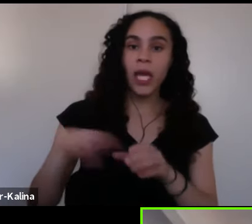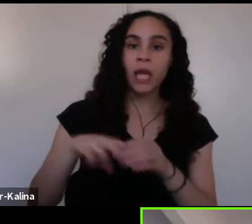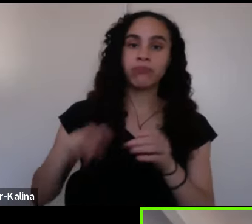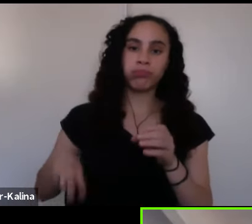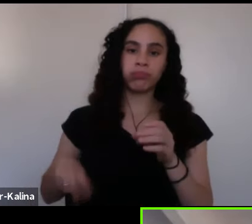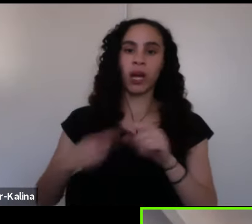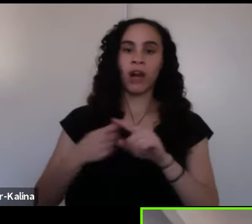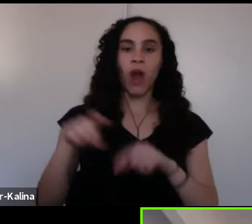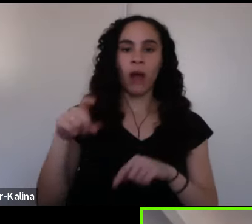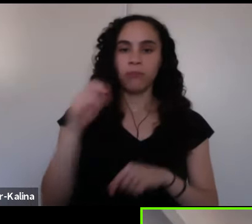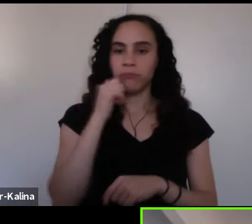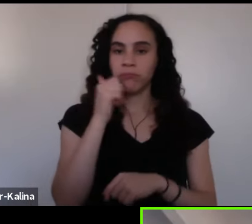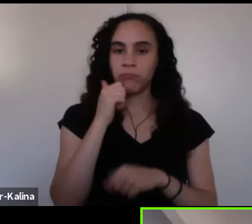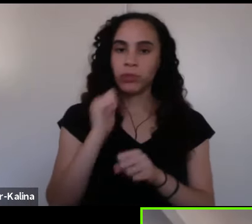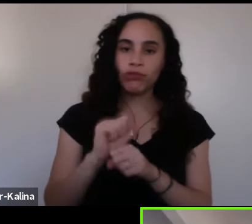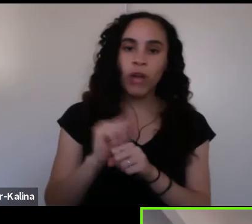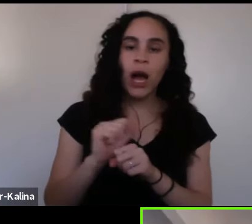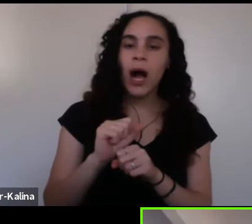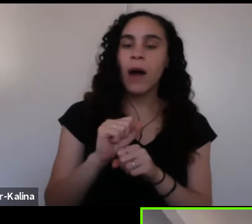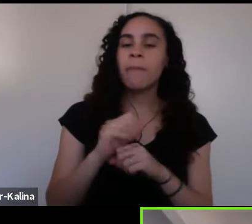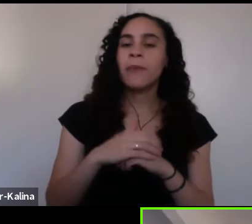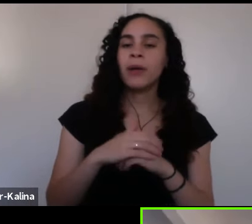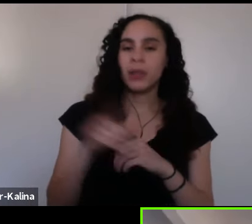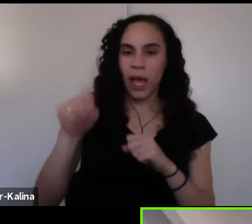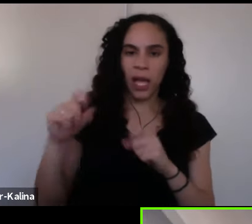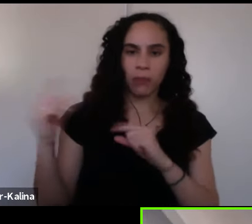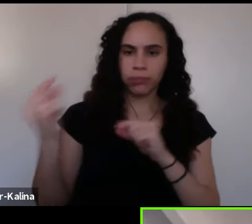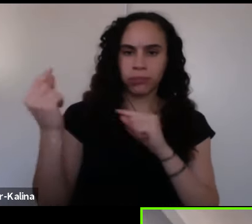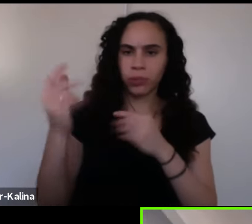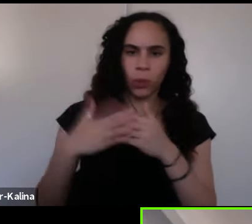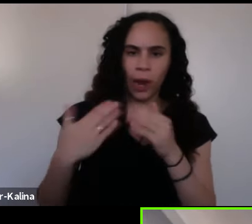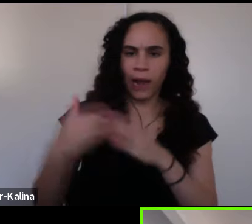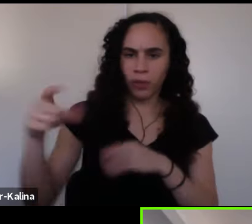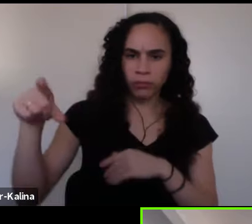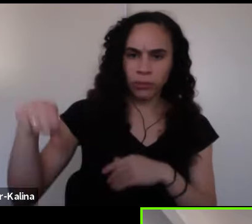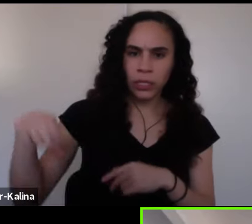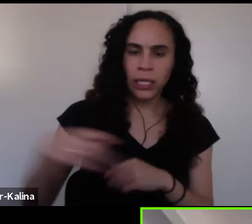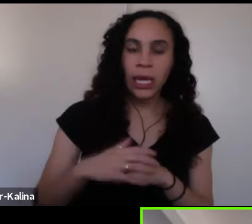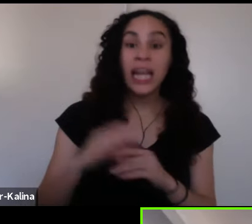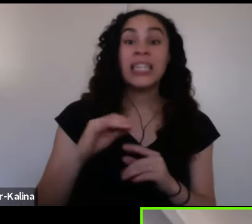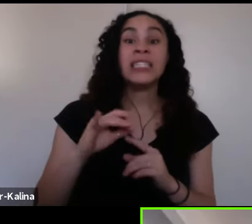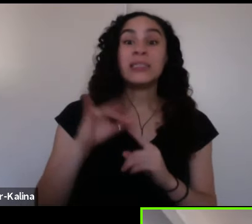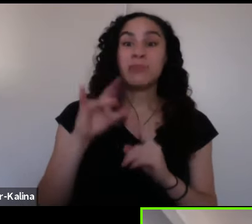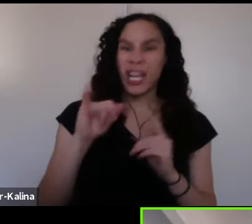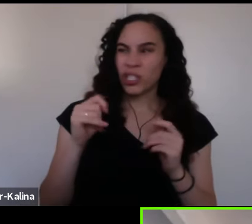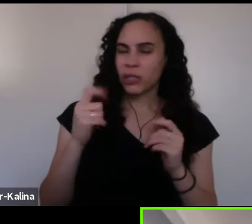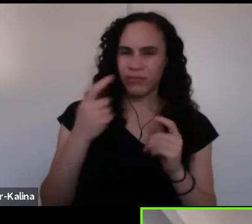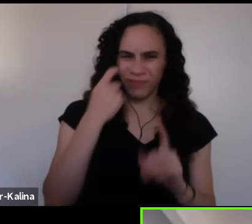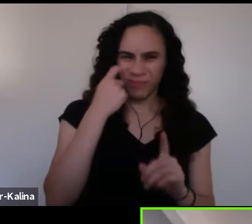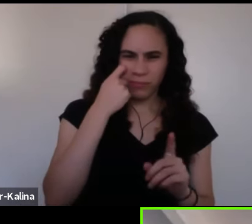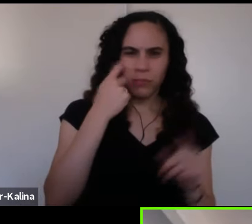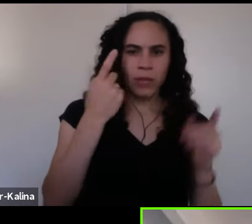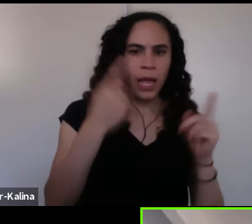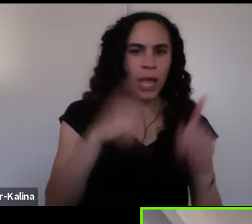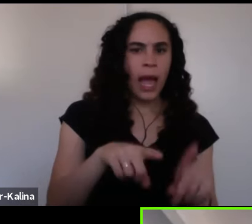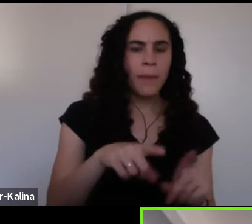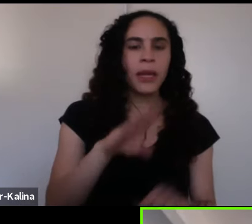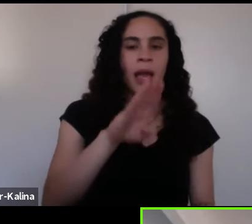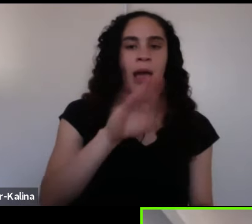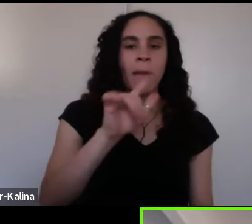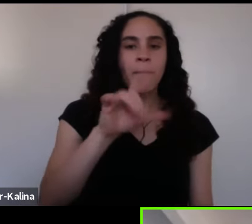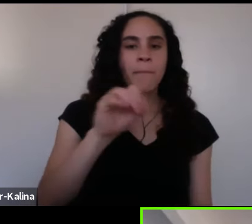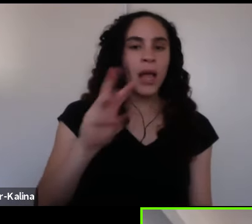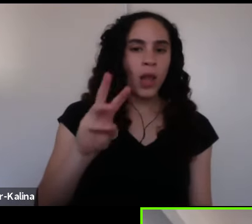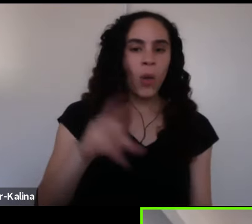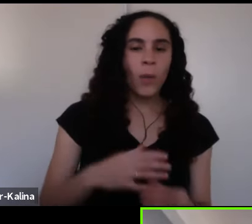what they need to do. But we also understand, especially with what has just happened, Billow is